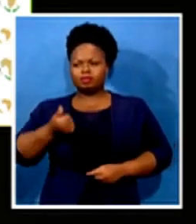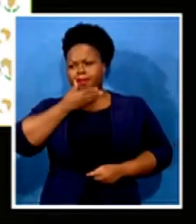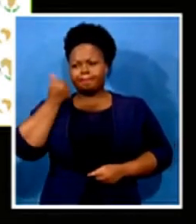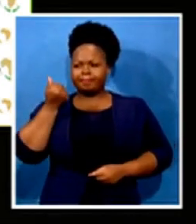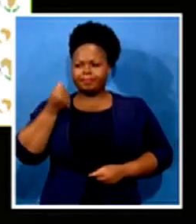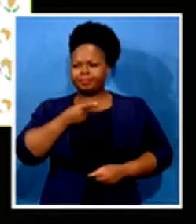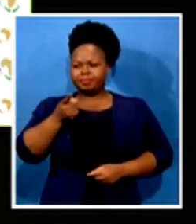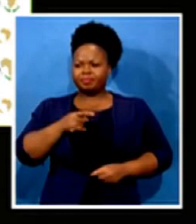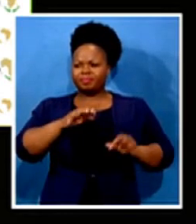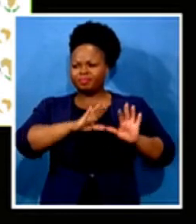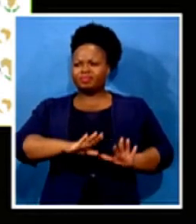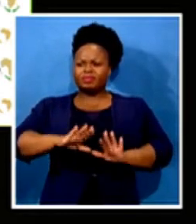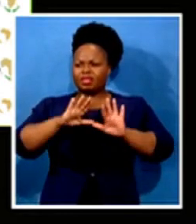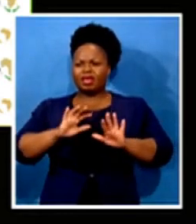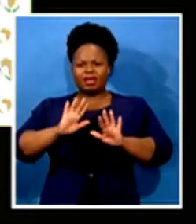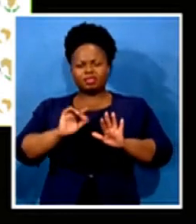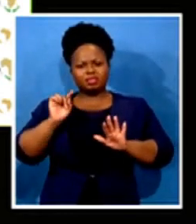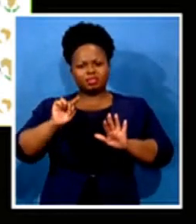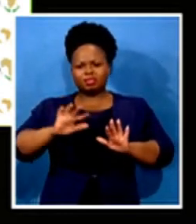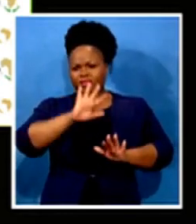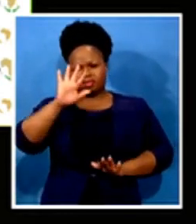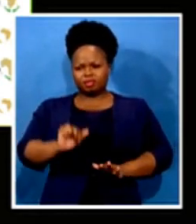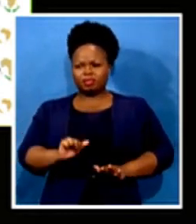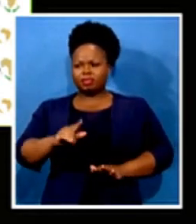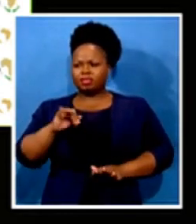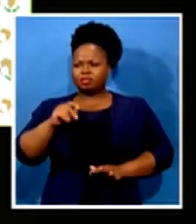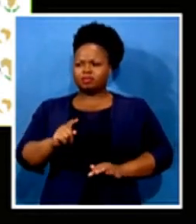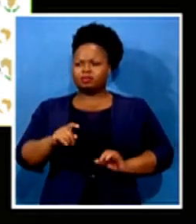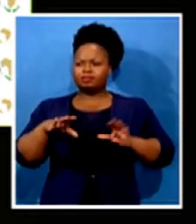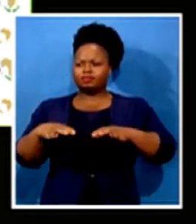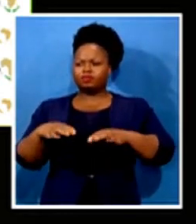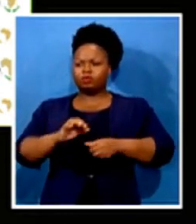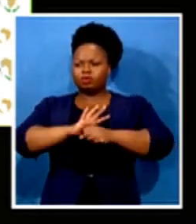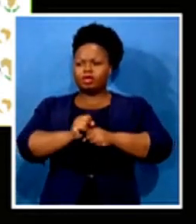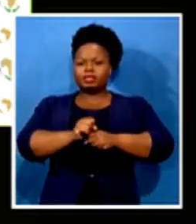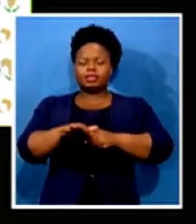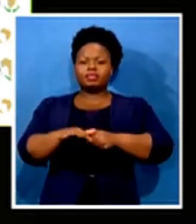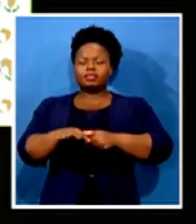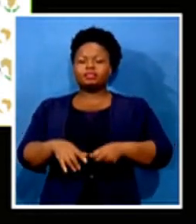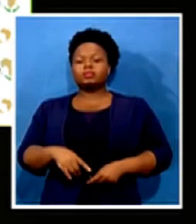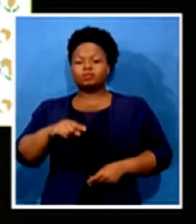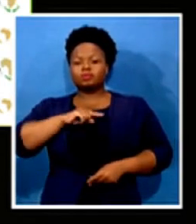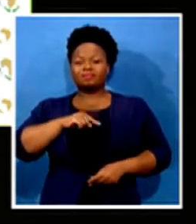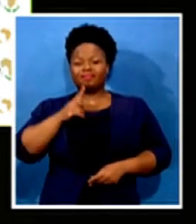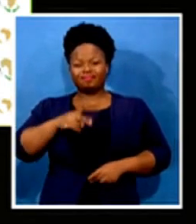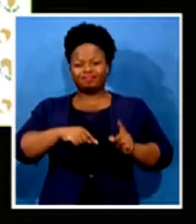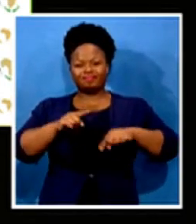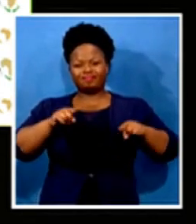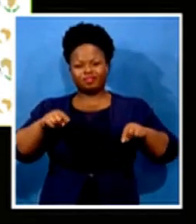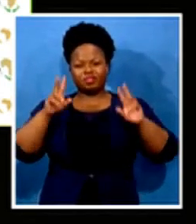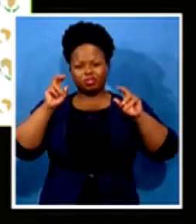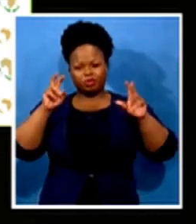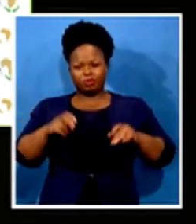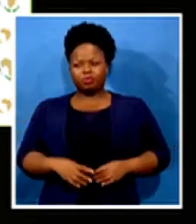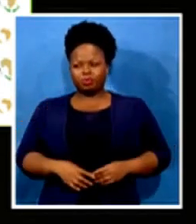African Task Force for COVID-19 to discuss the variant issues. And we came out with very clarity